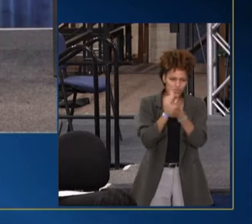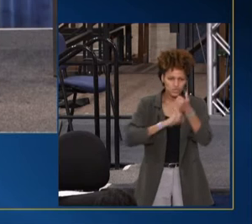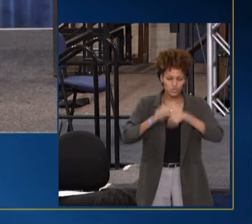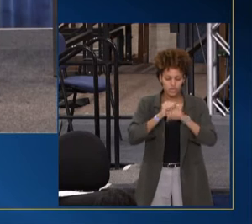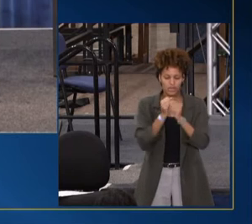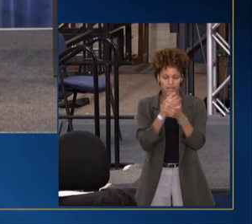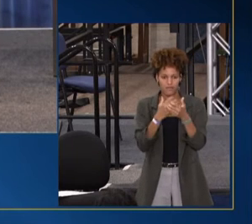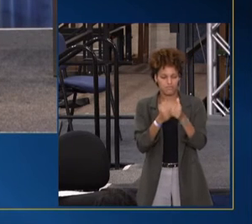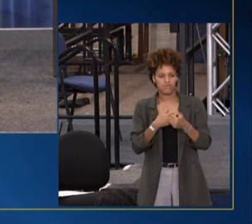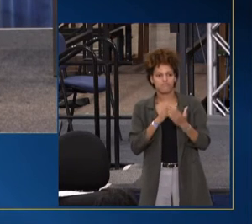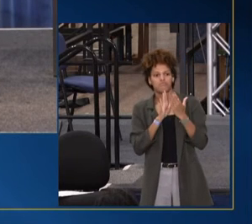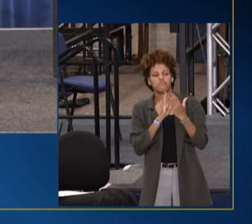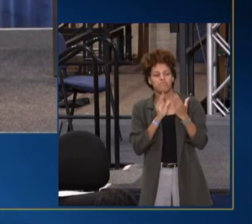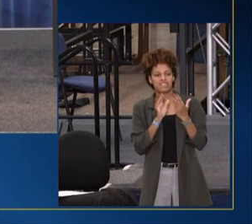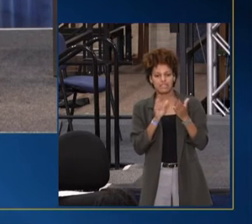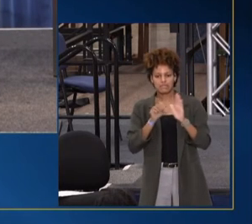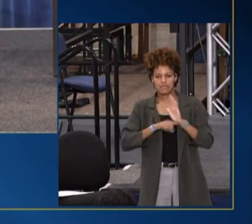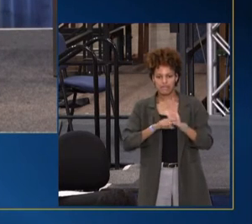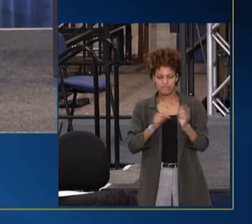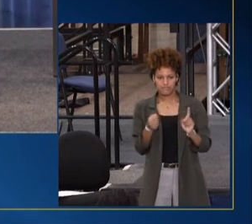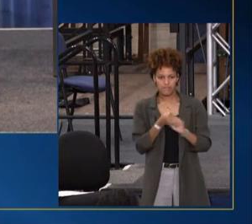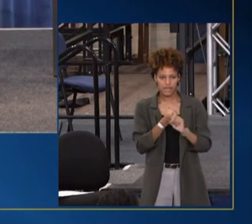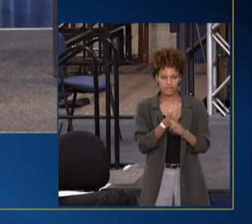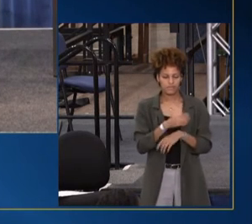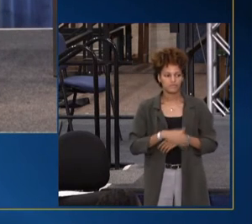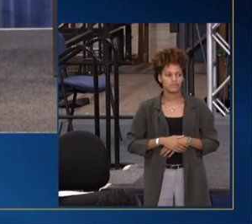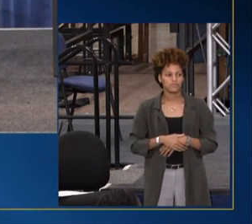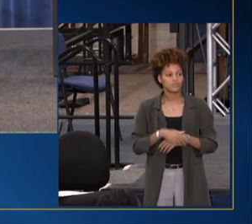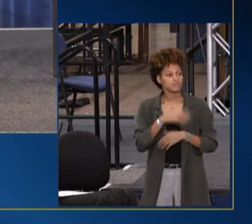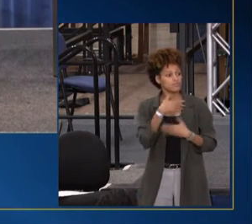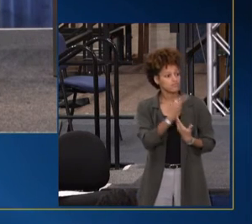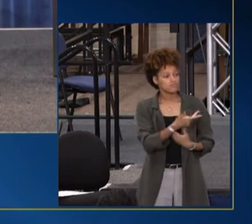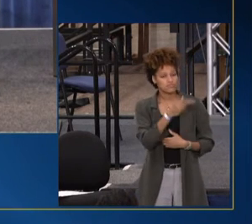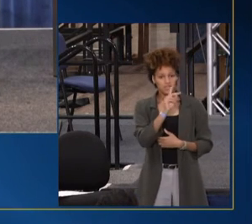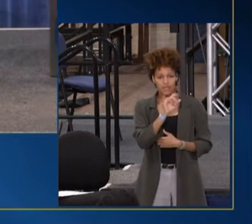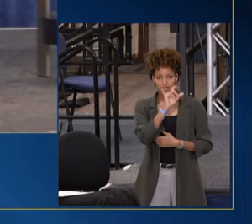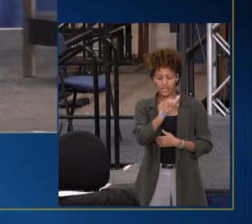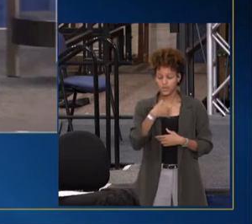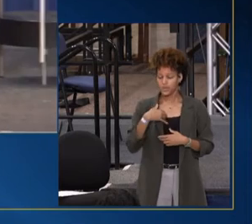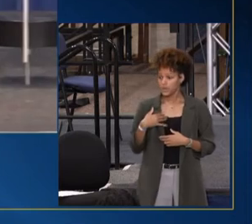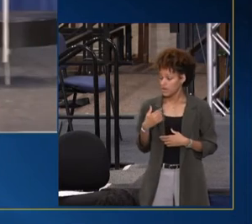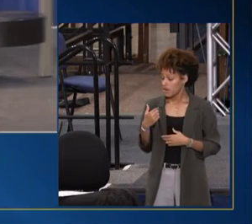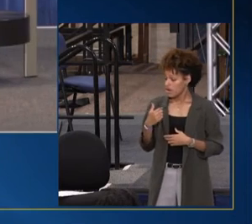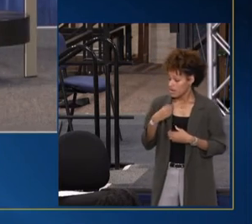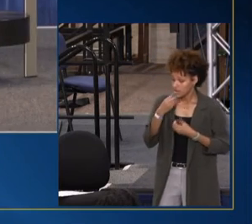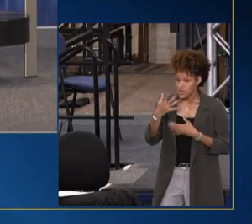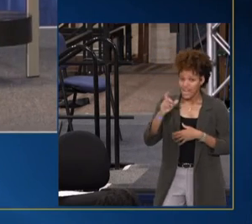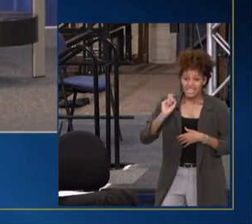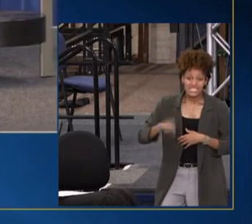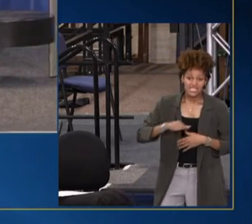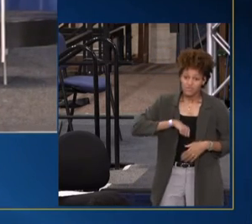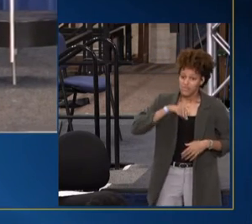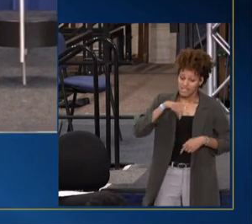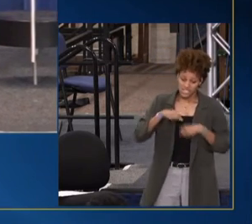facing. Kelly. Whew. Well, let me tell you this. I needed